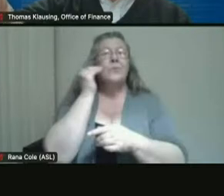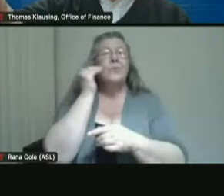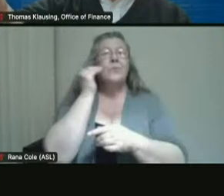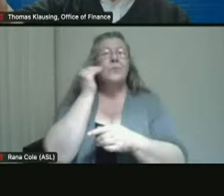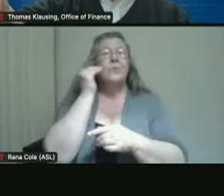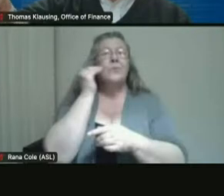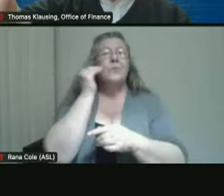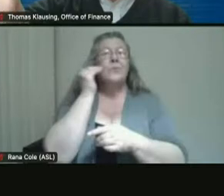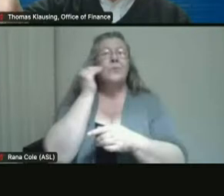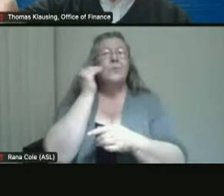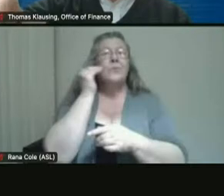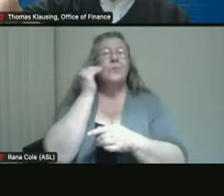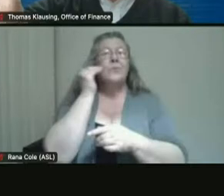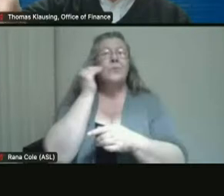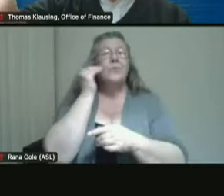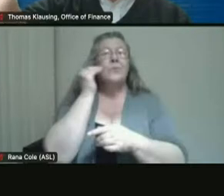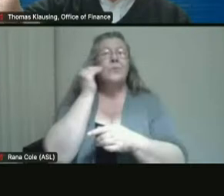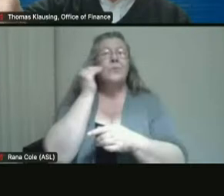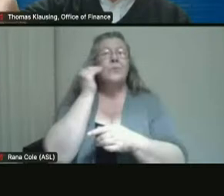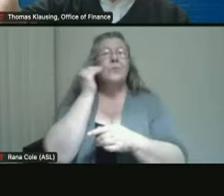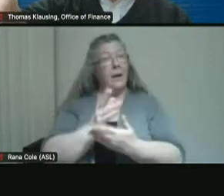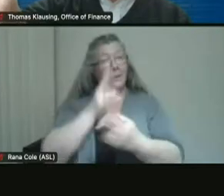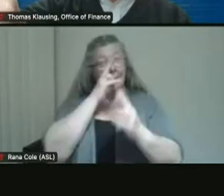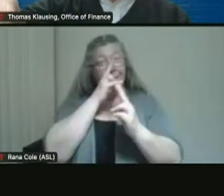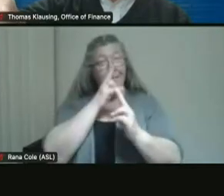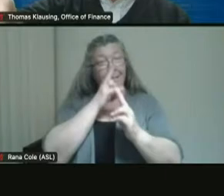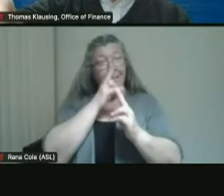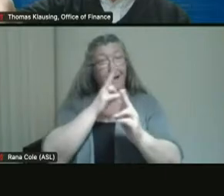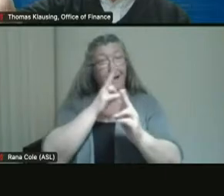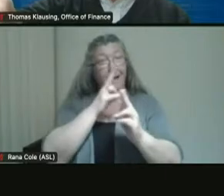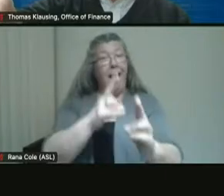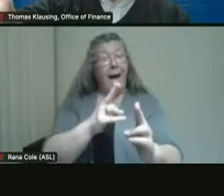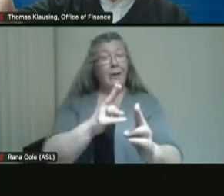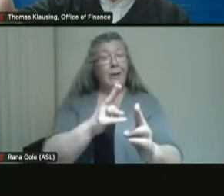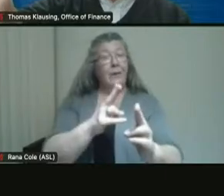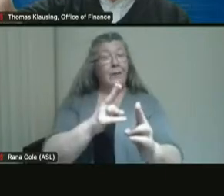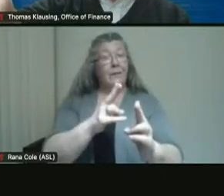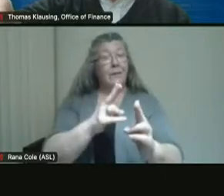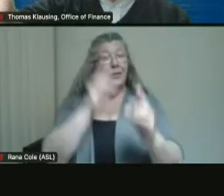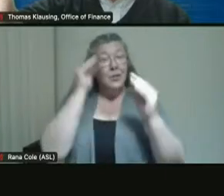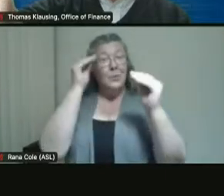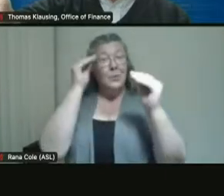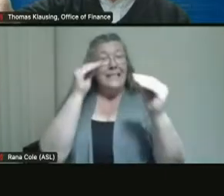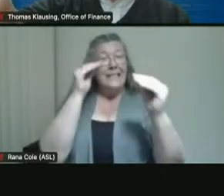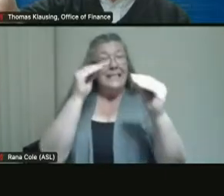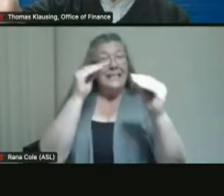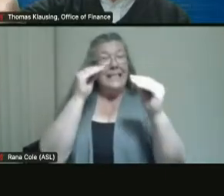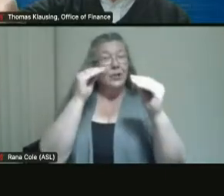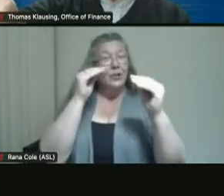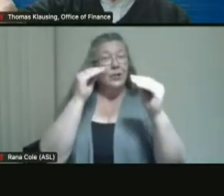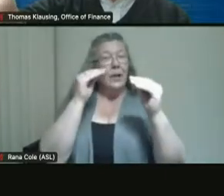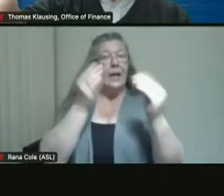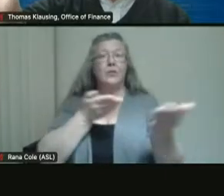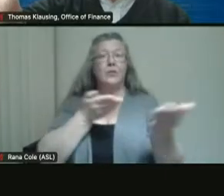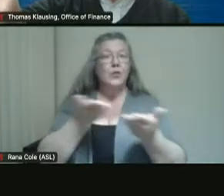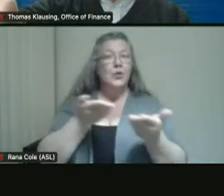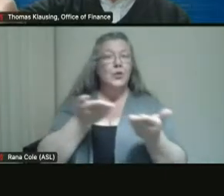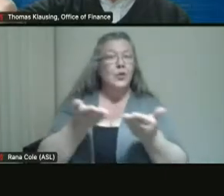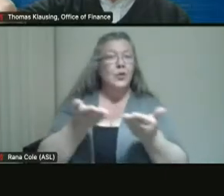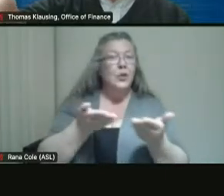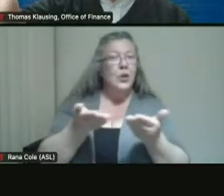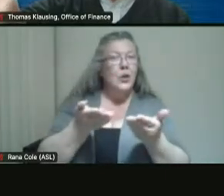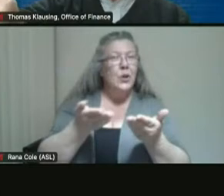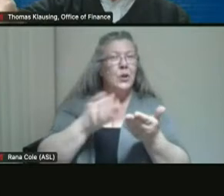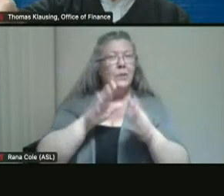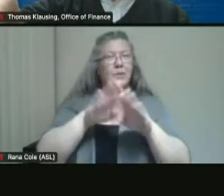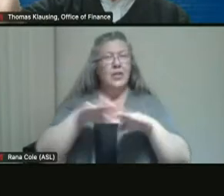It's actually an honor to be a teacher. It is an honor to serve children and to be a part of everything that they need so that they